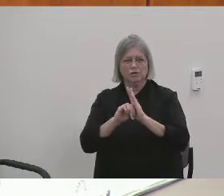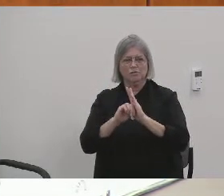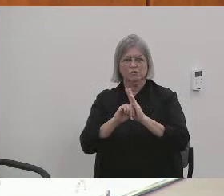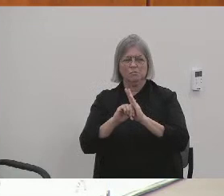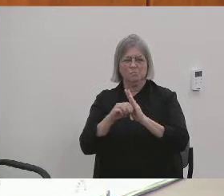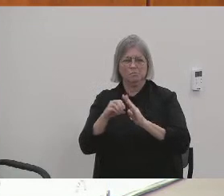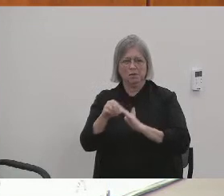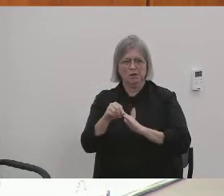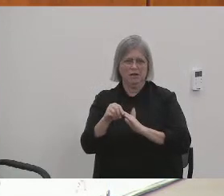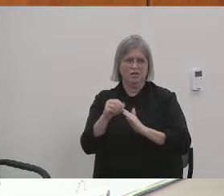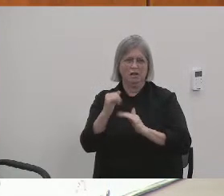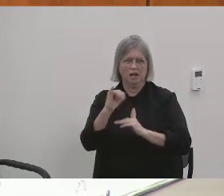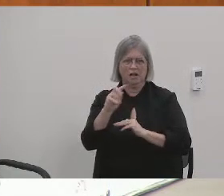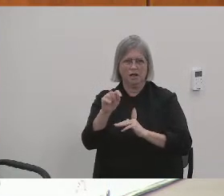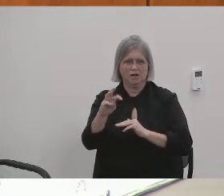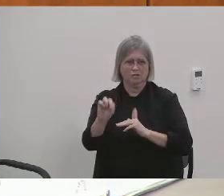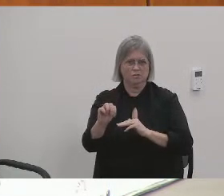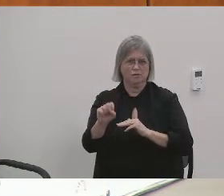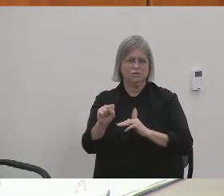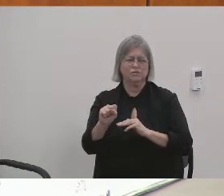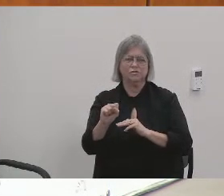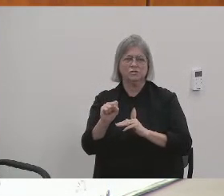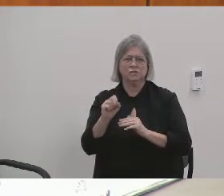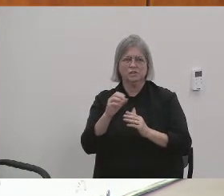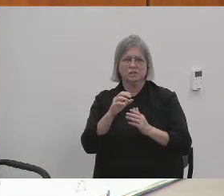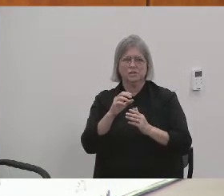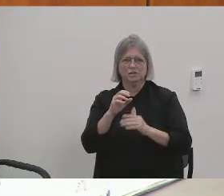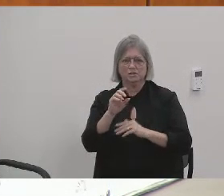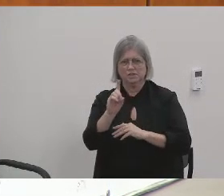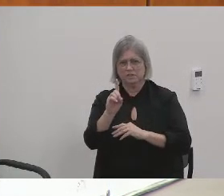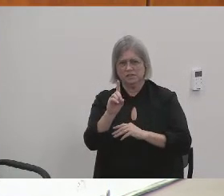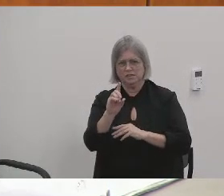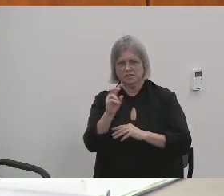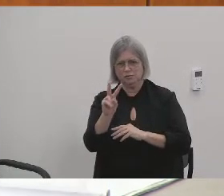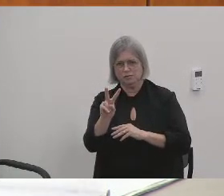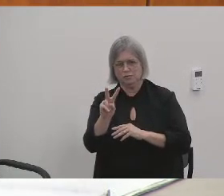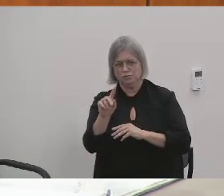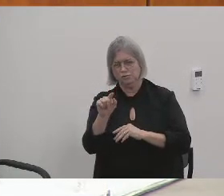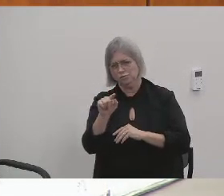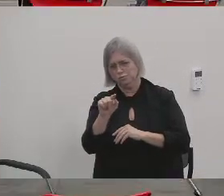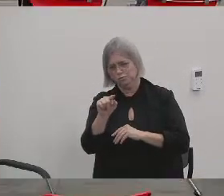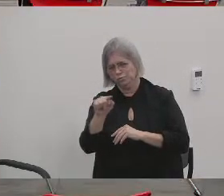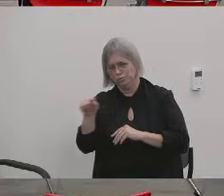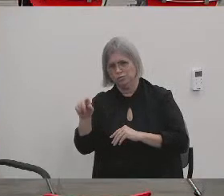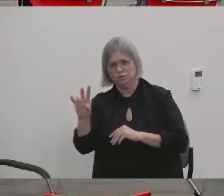for your approval in numbers D2 through 7.